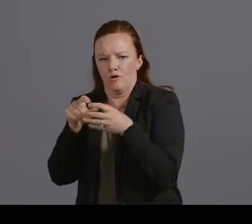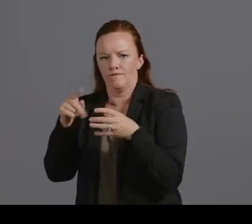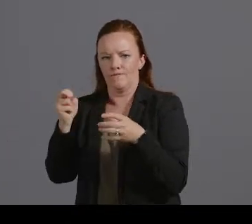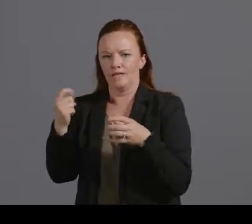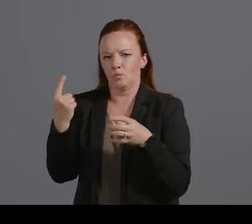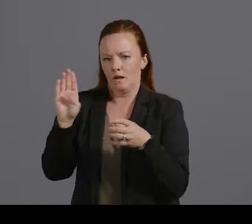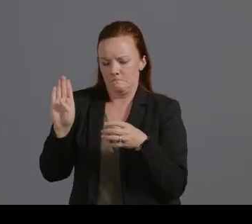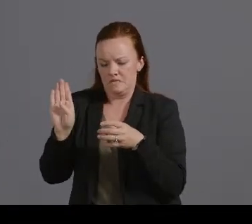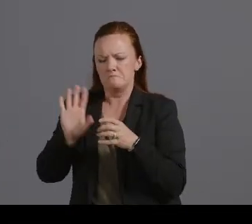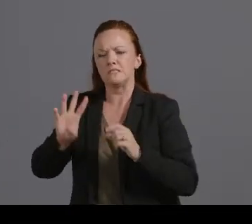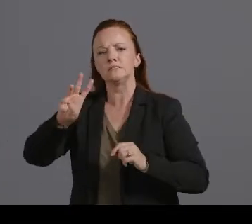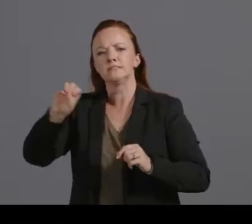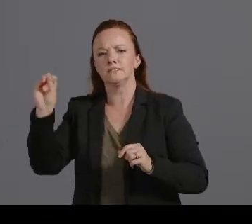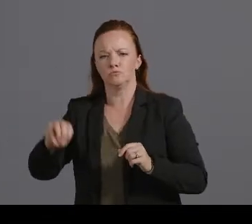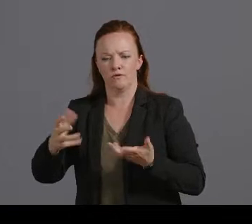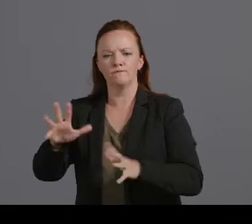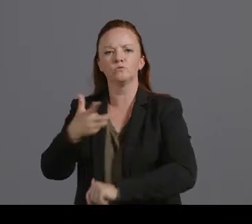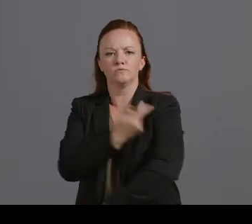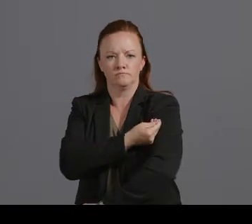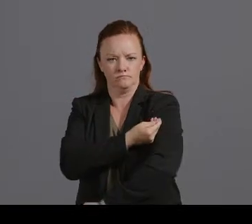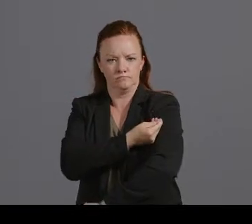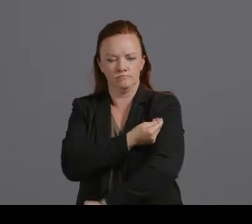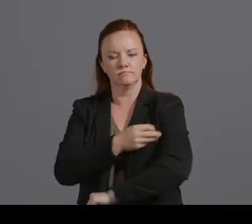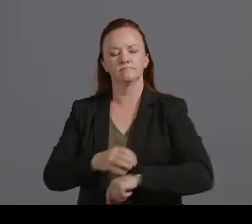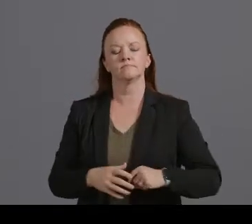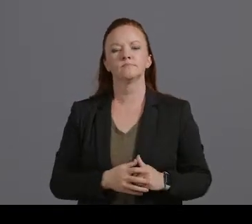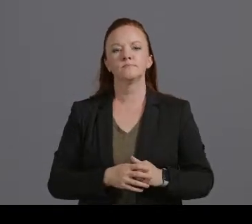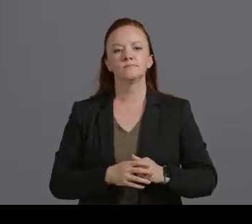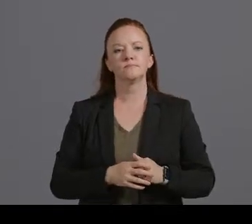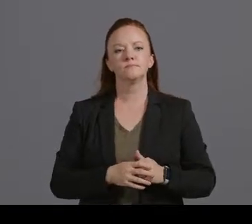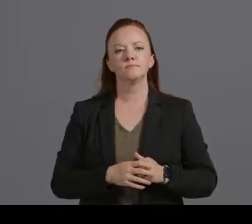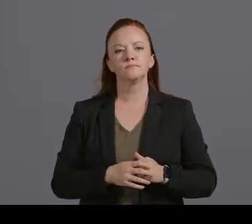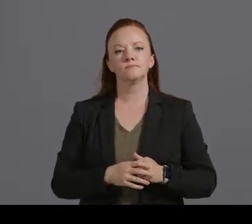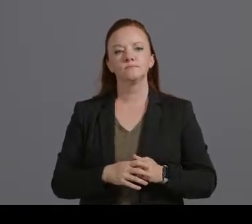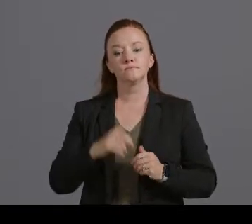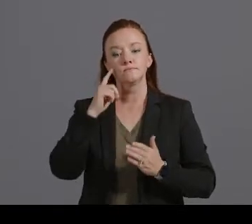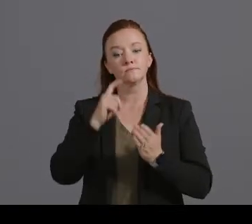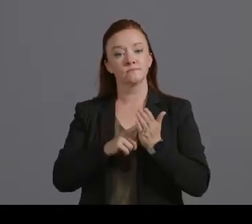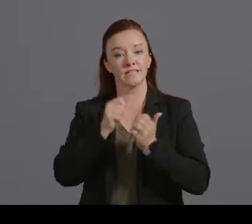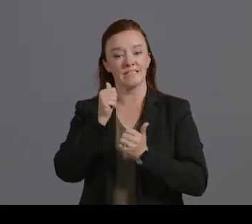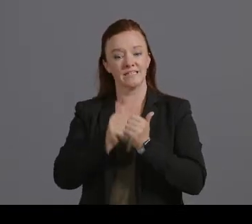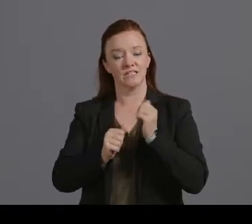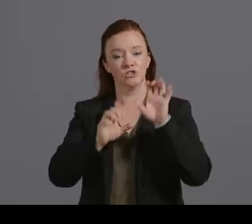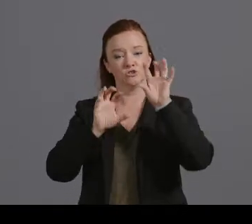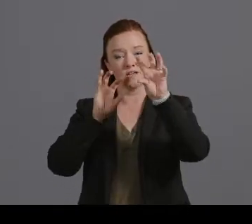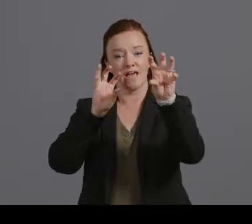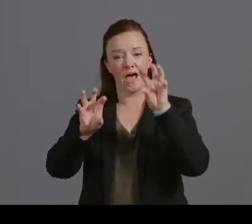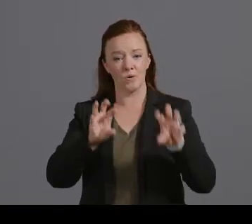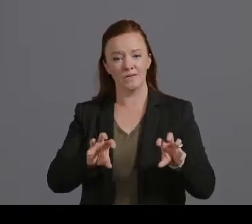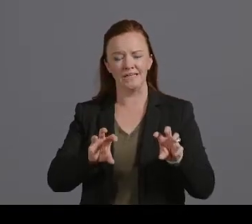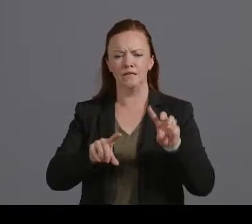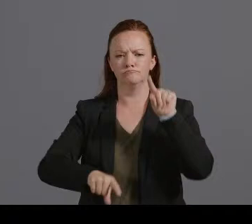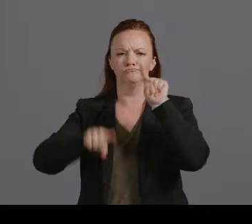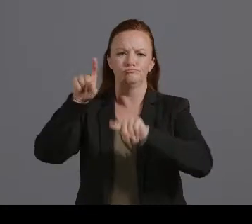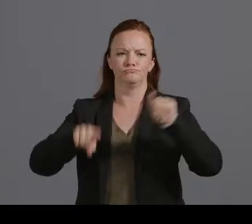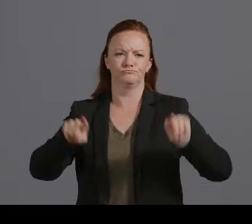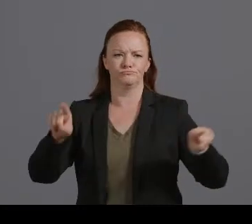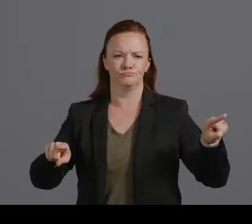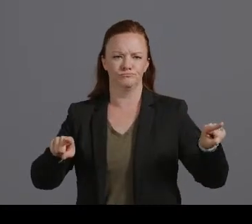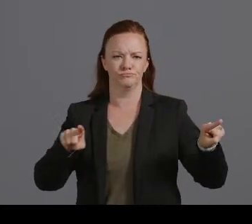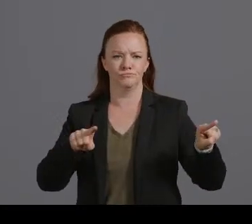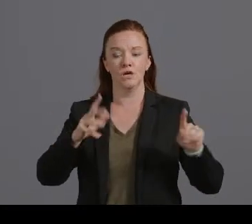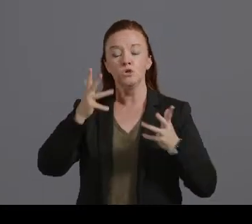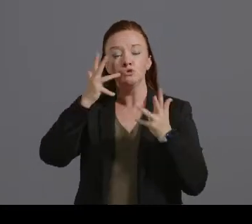vaccinated. And you can see that there are varying vaccination levels among our counties. Darker red means higher